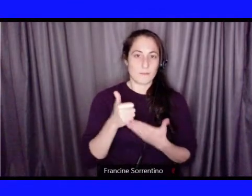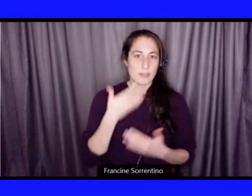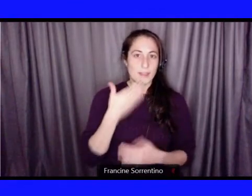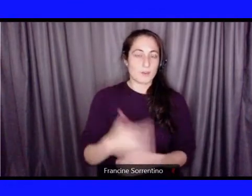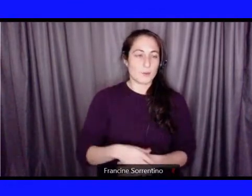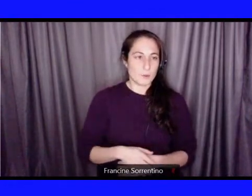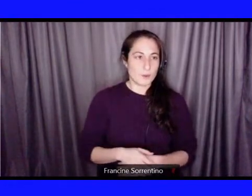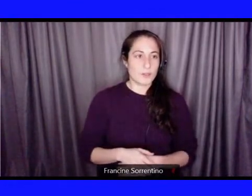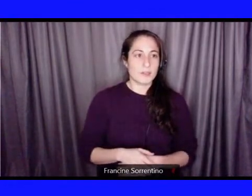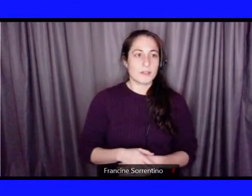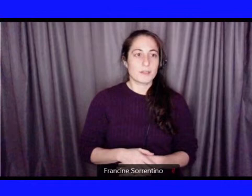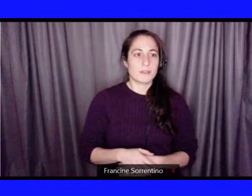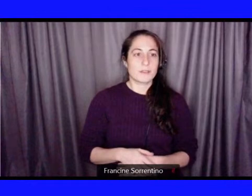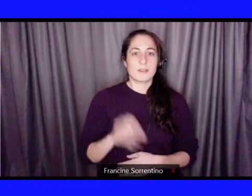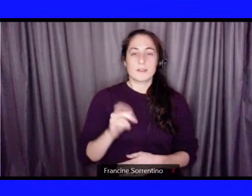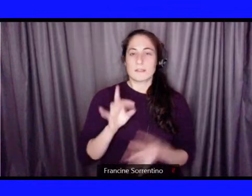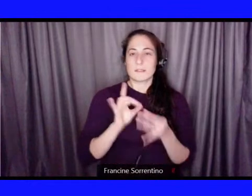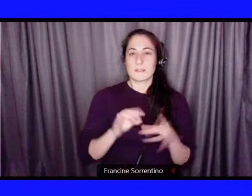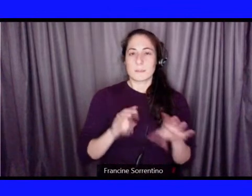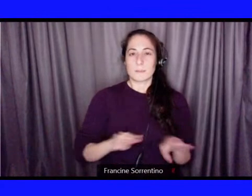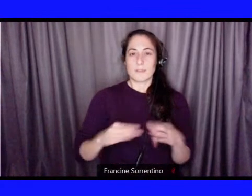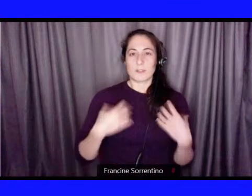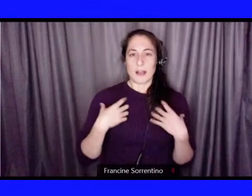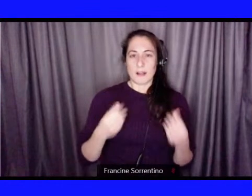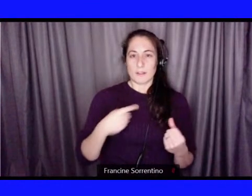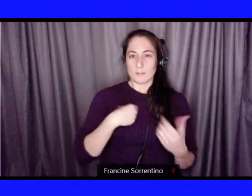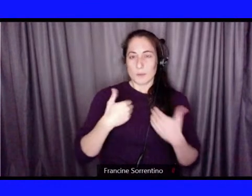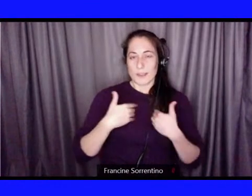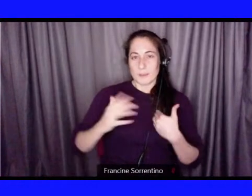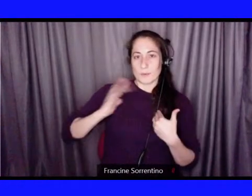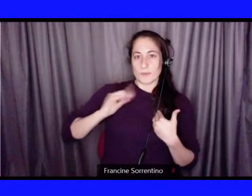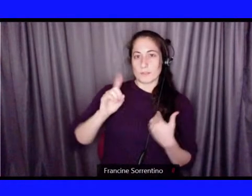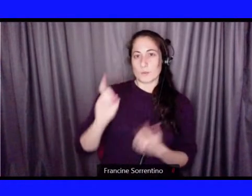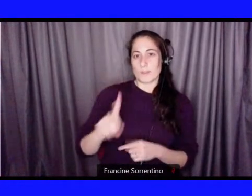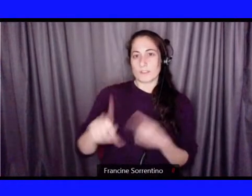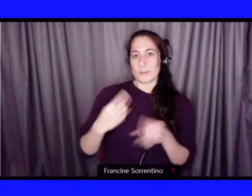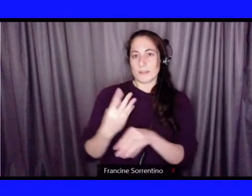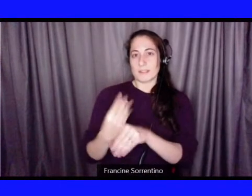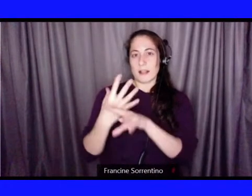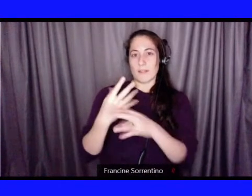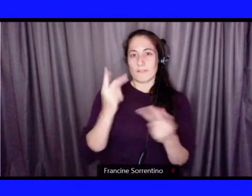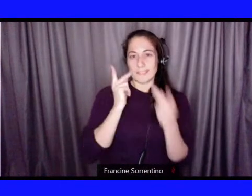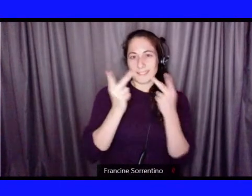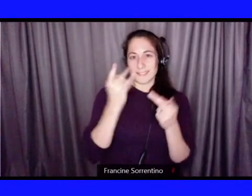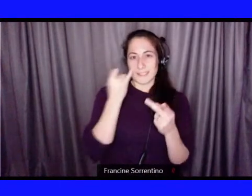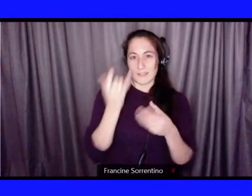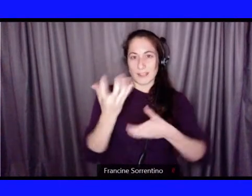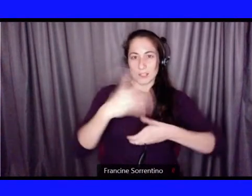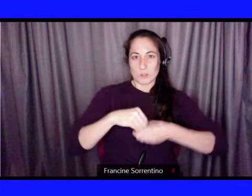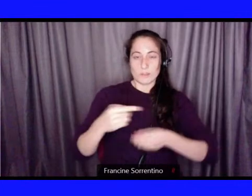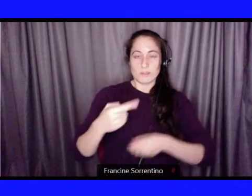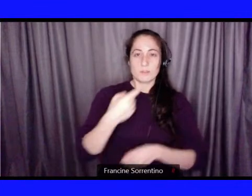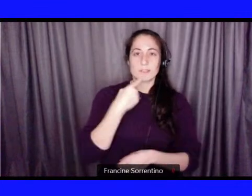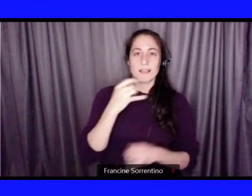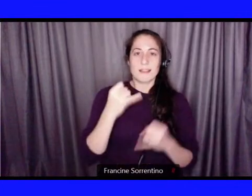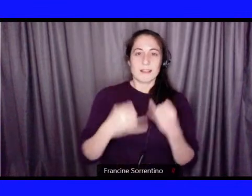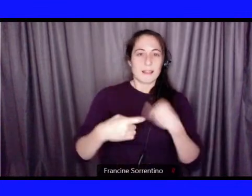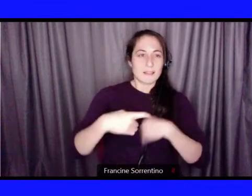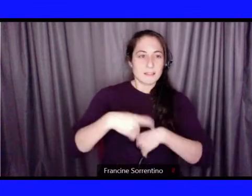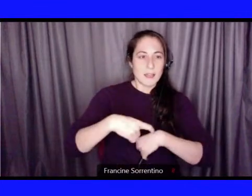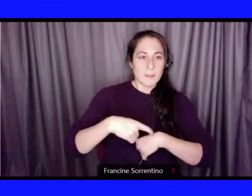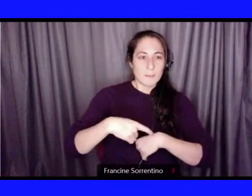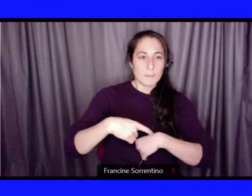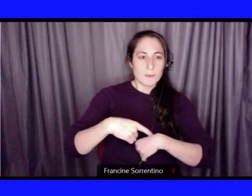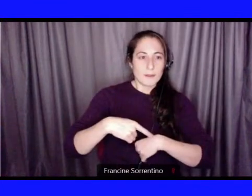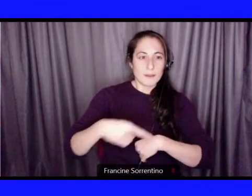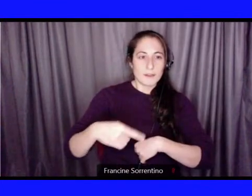I think that's a good question. And my last thing is just a comment. I